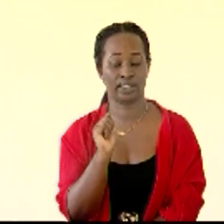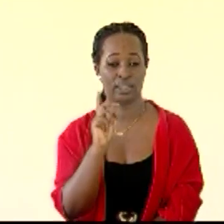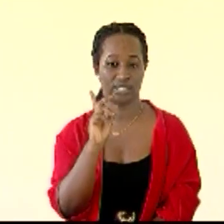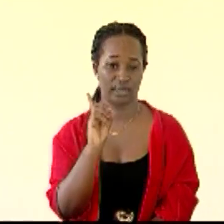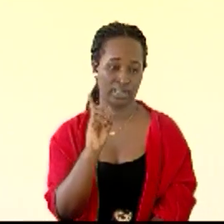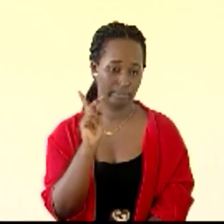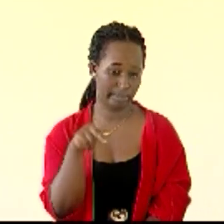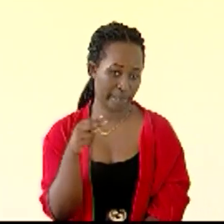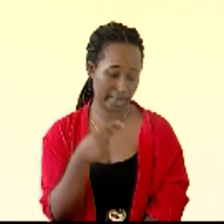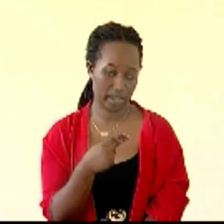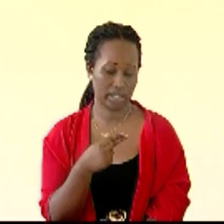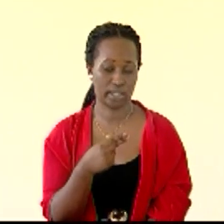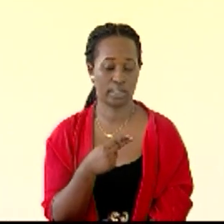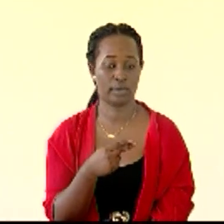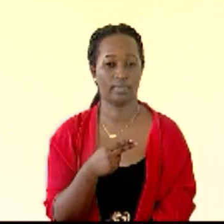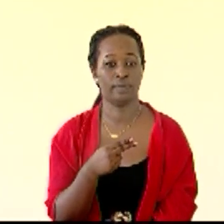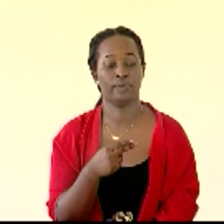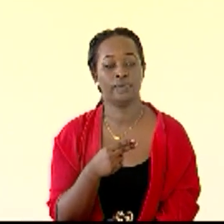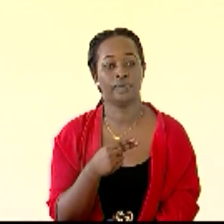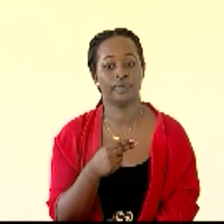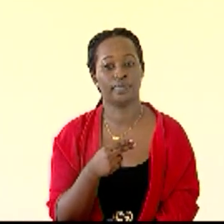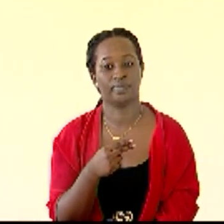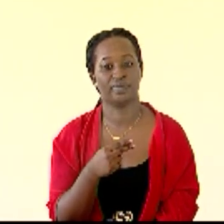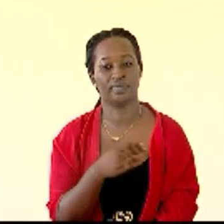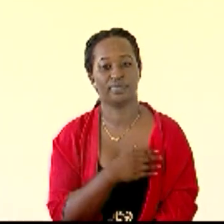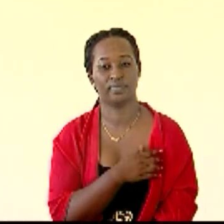right? So